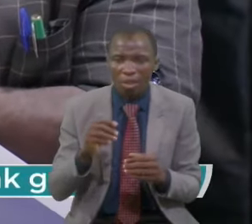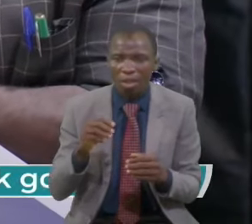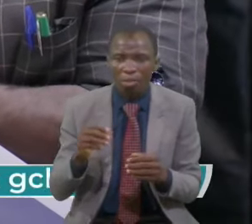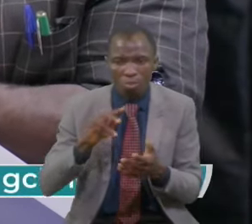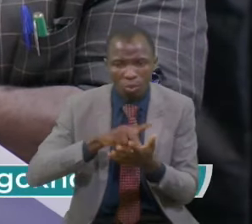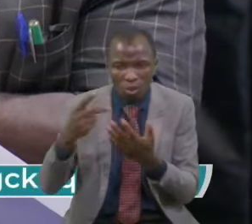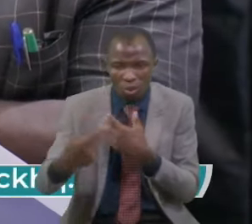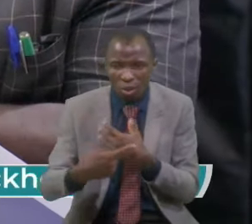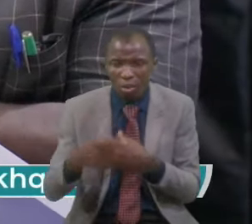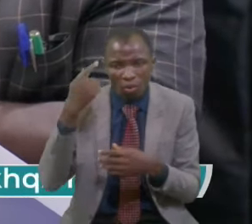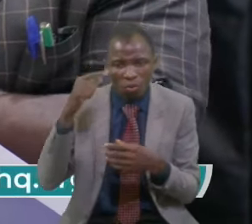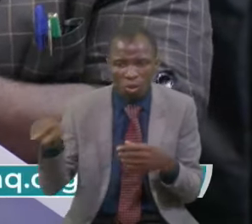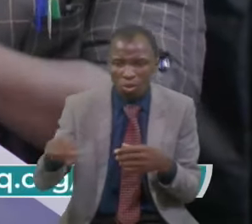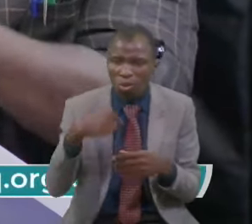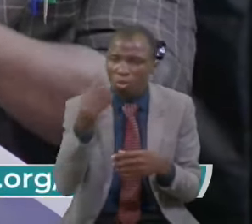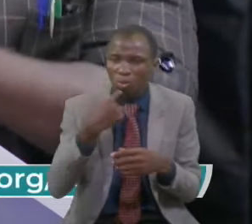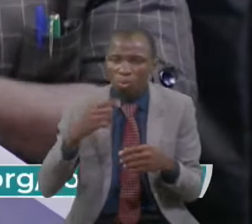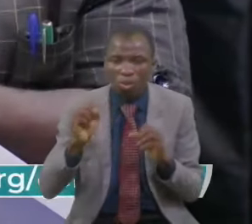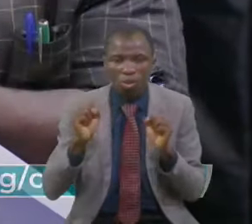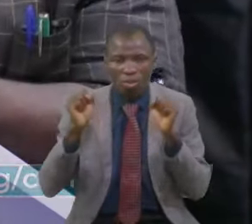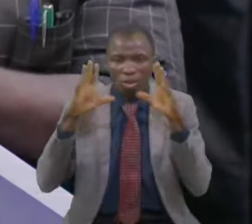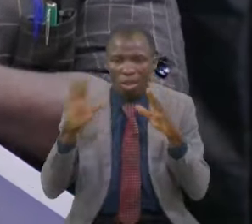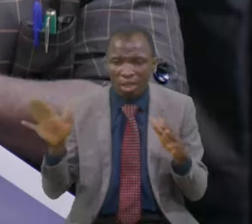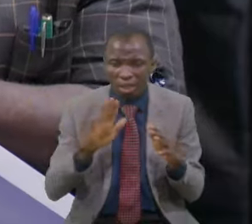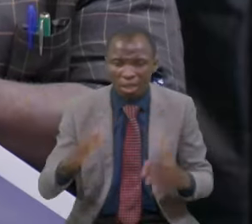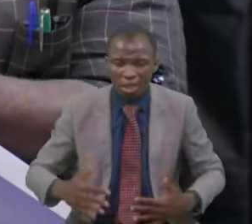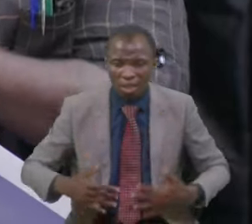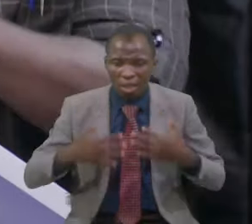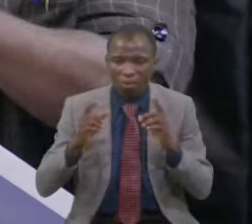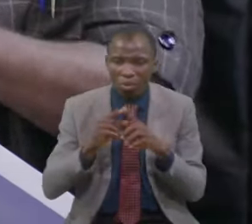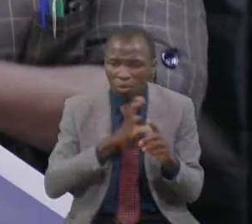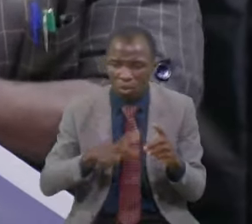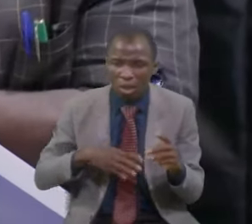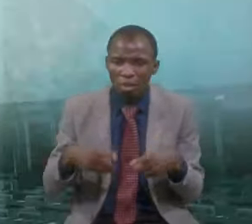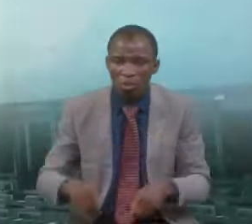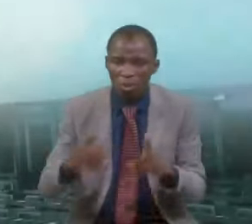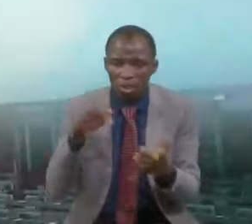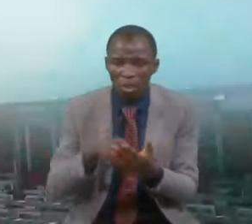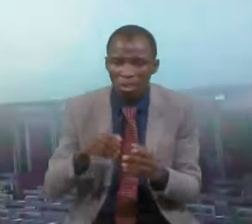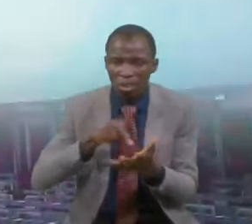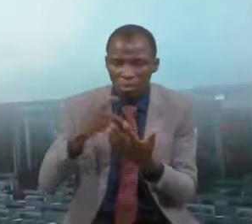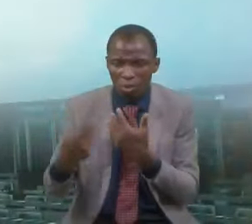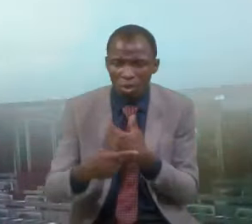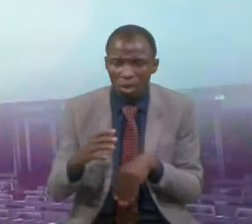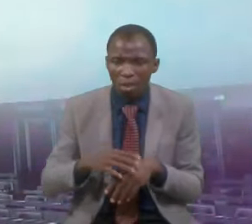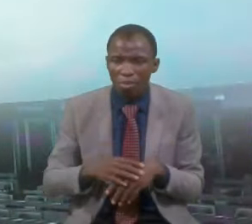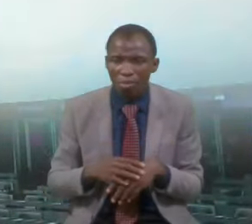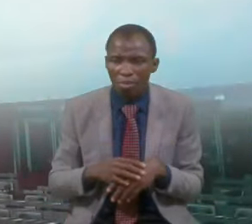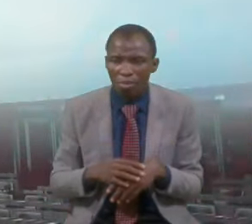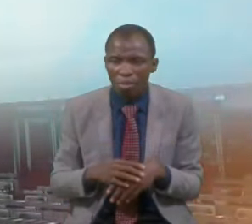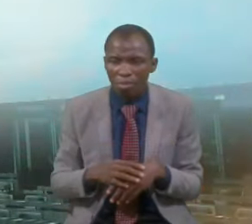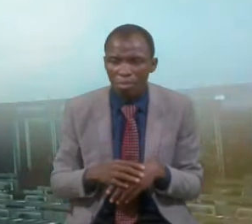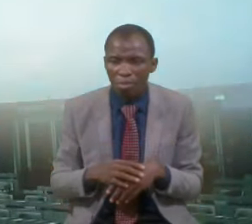Christ during this crusade on Sunday, 5th May, in all our